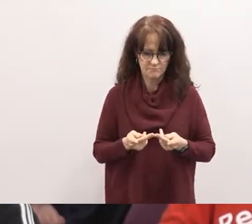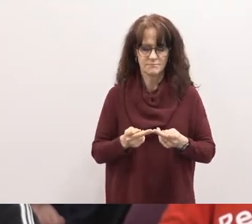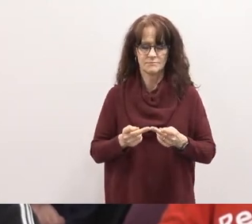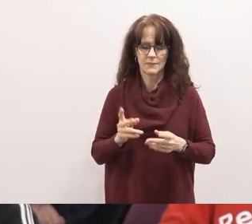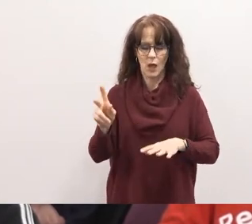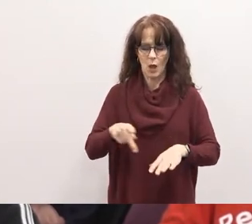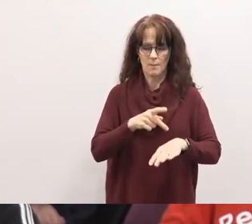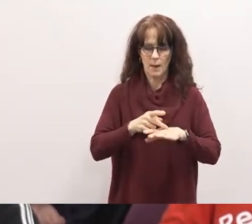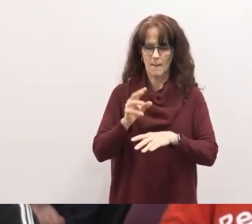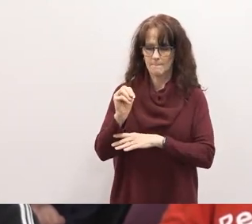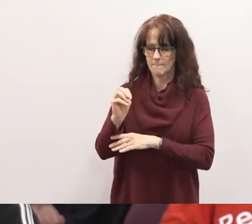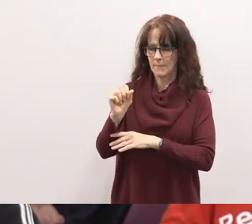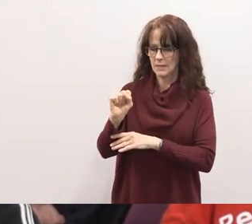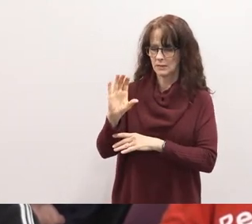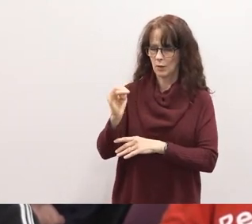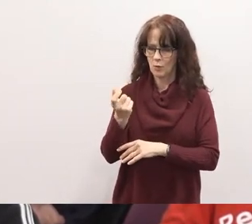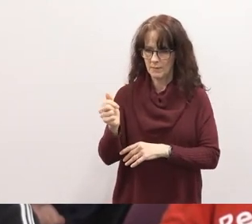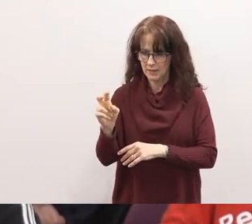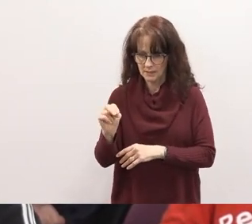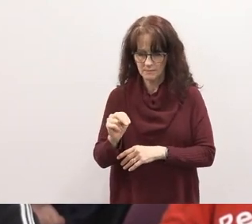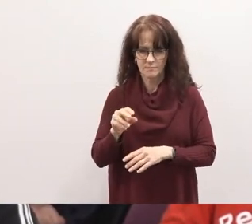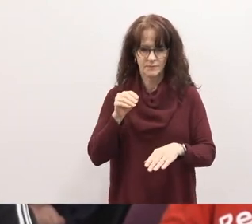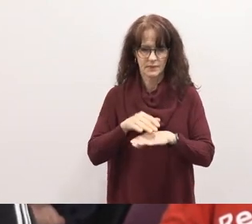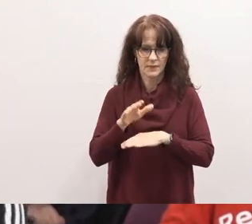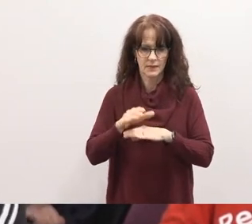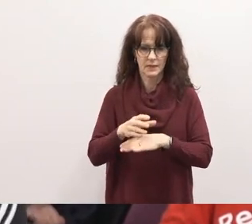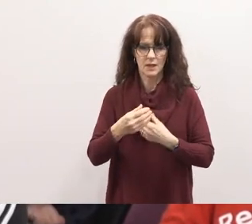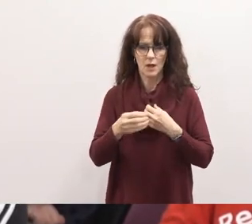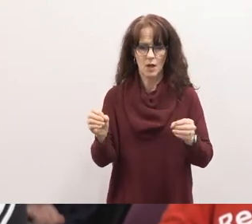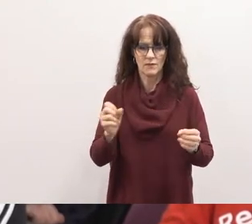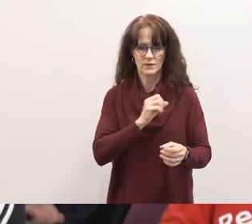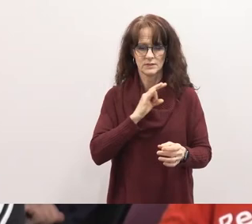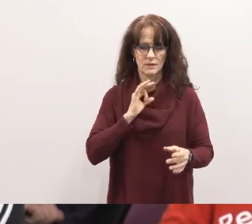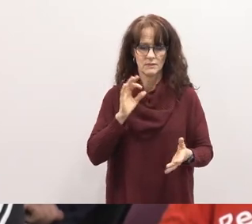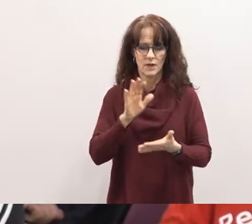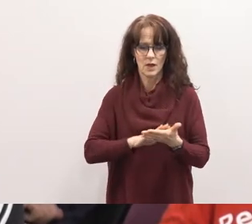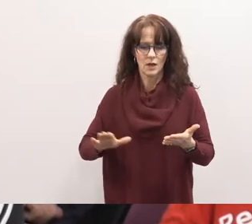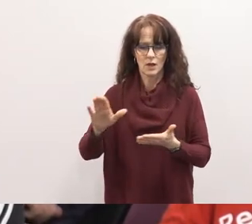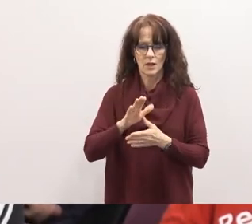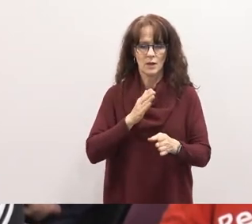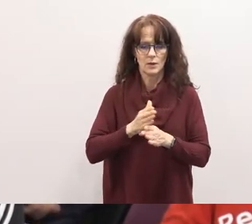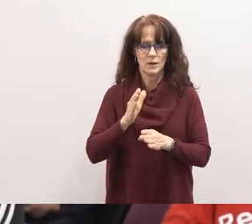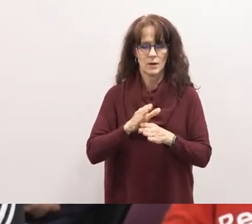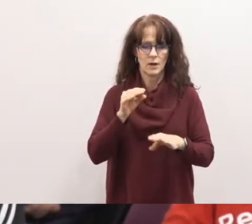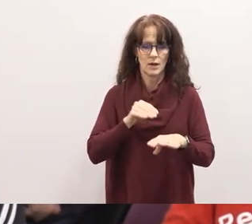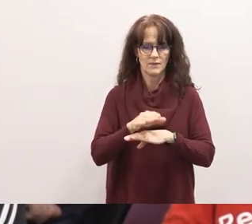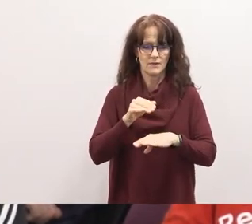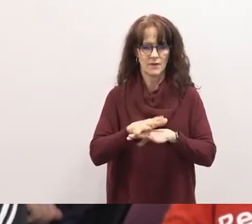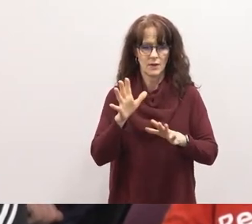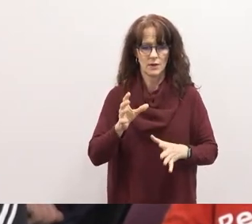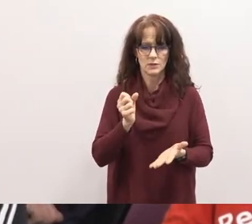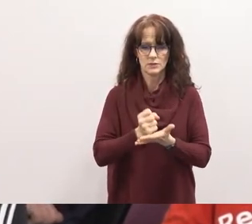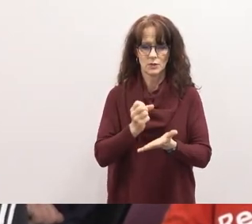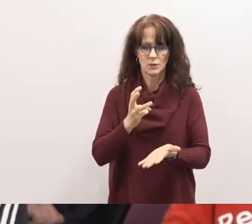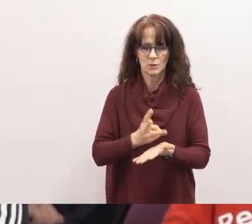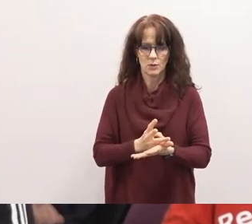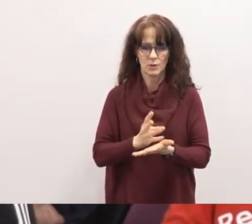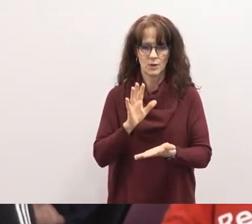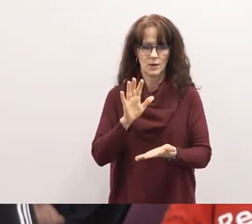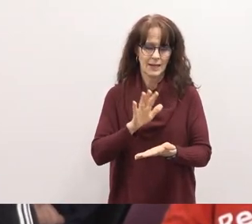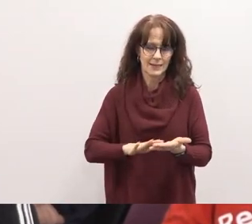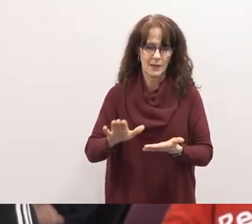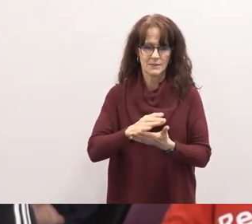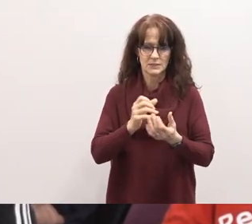Coleman, and our counselor, office staff, college and career center advisor, social worker, campus